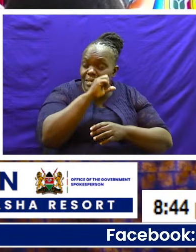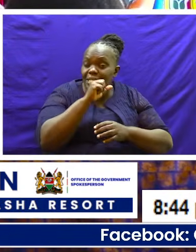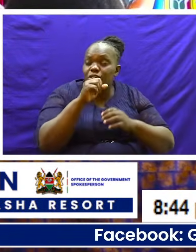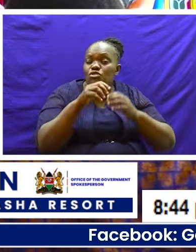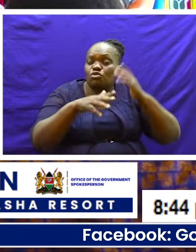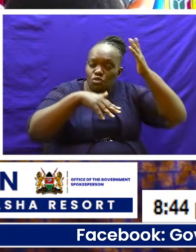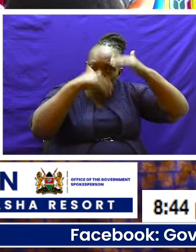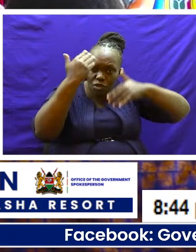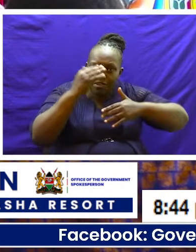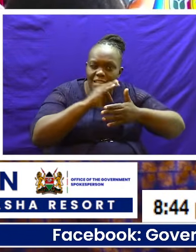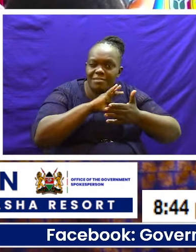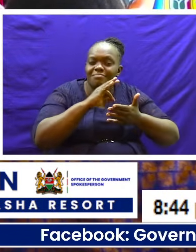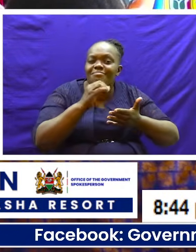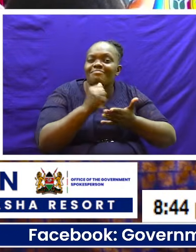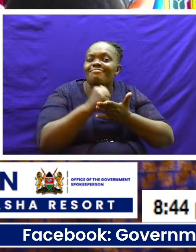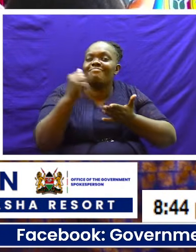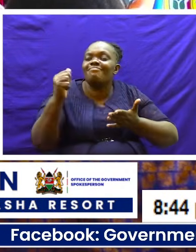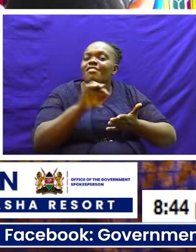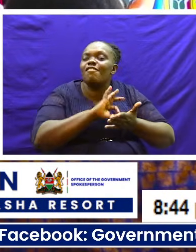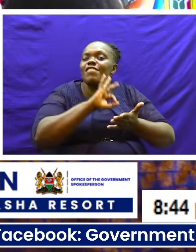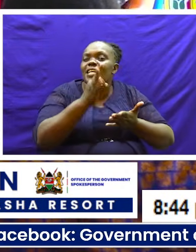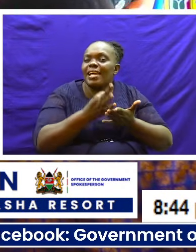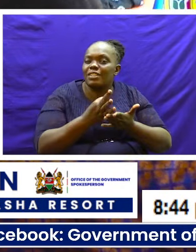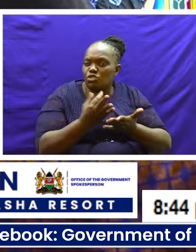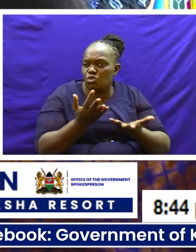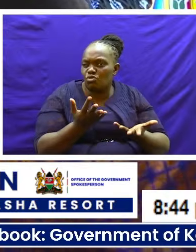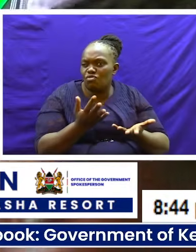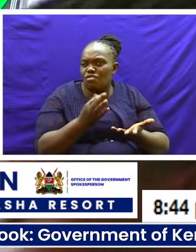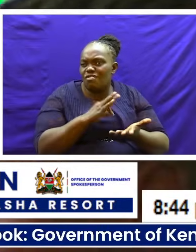placements due to financial difficulties?